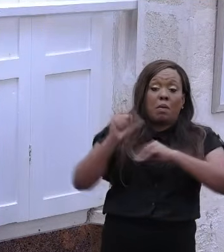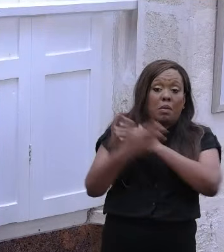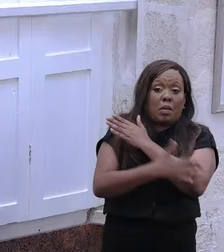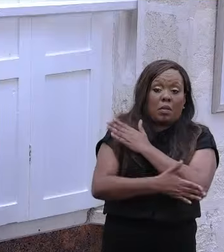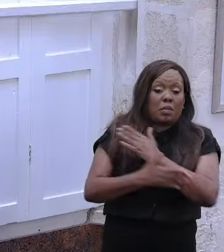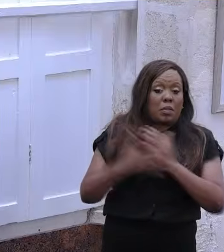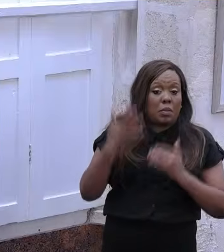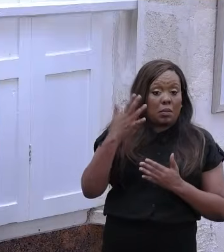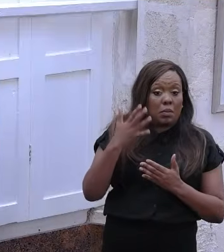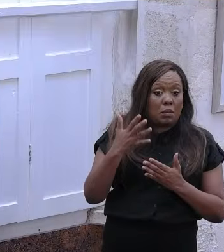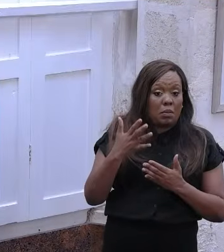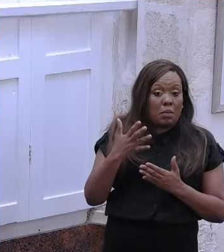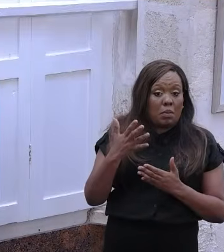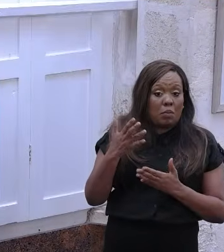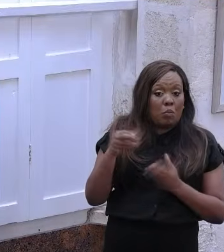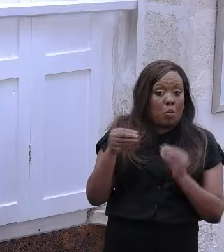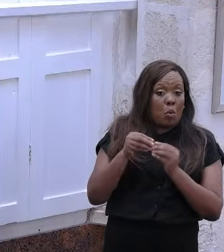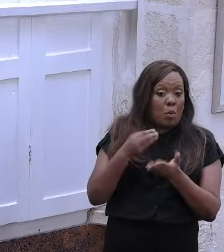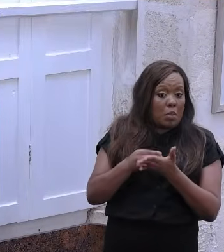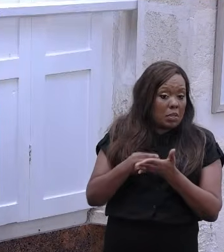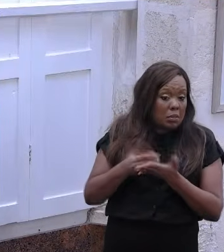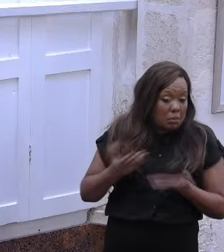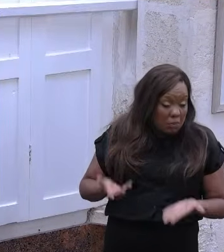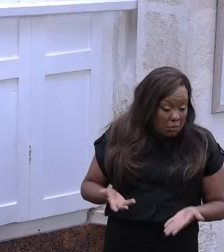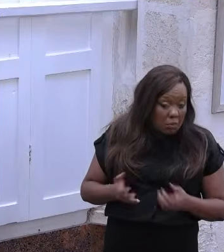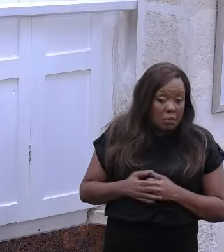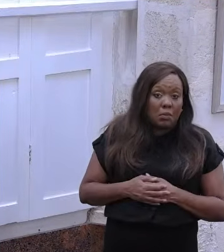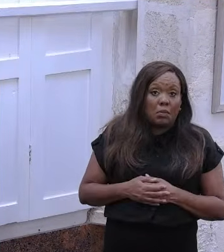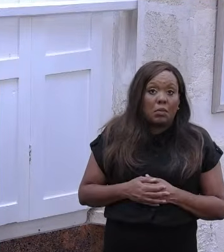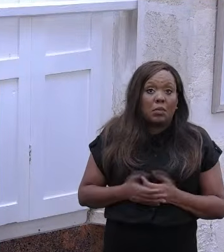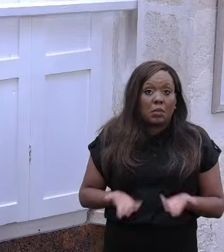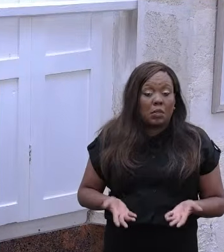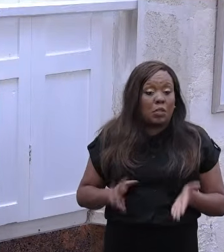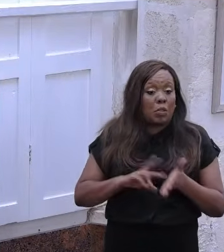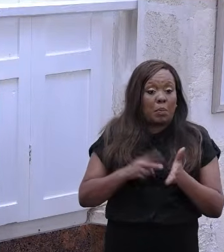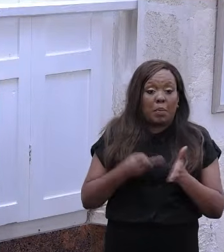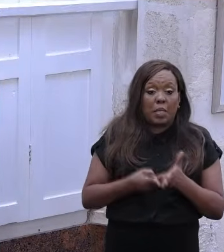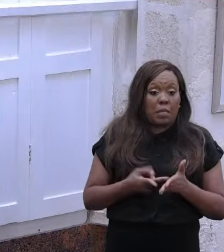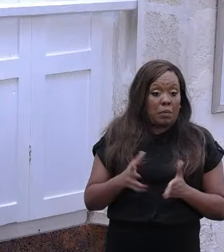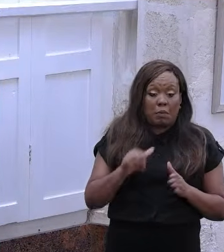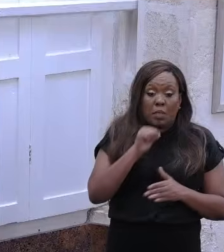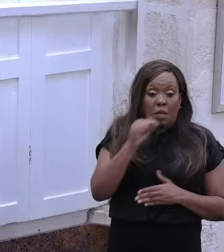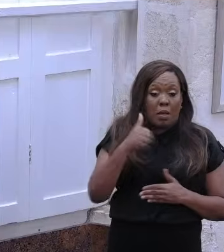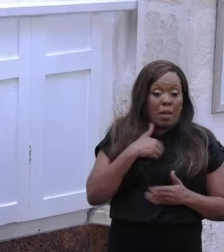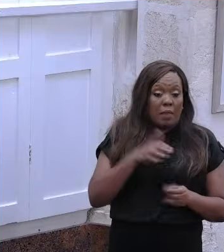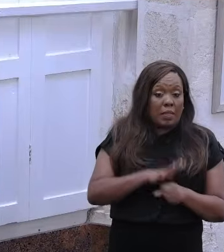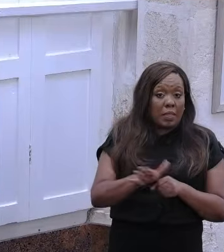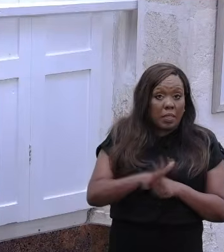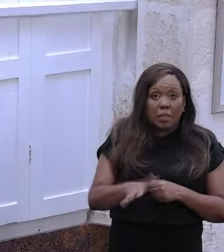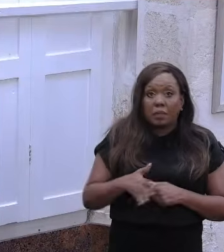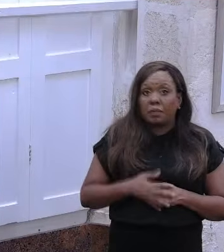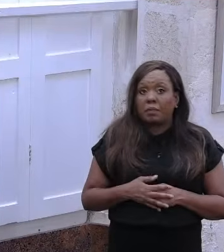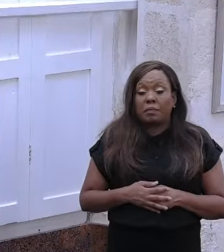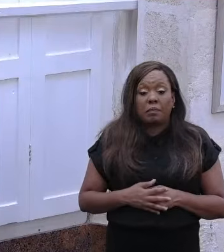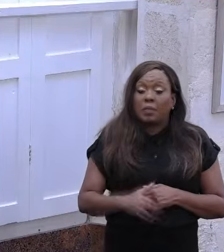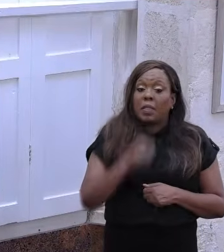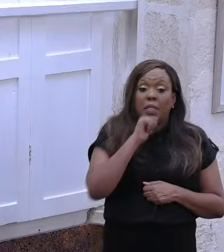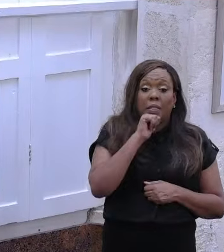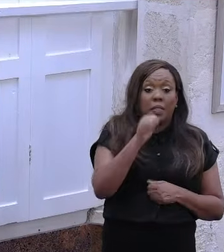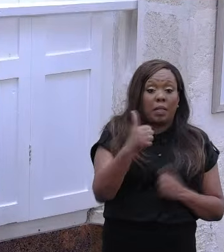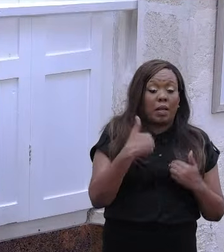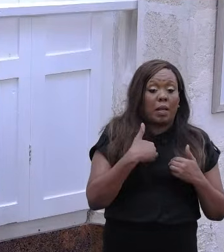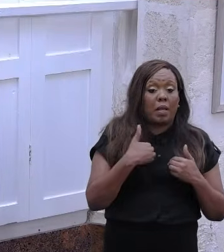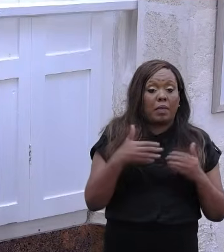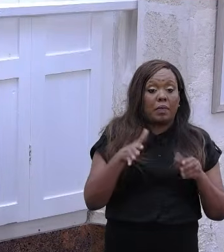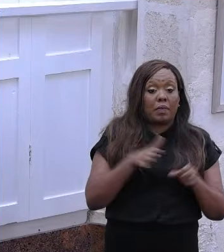that. We have problems with legal drafters. We don't have enough of those. In